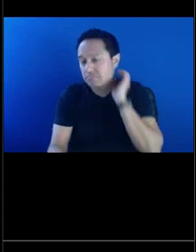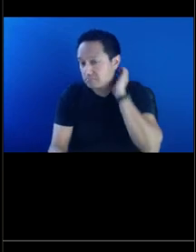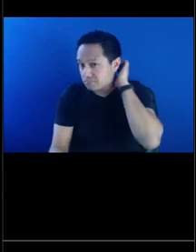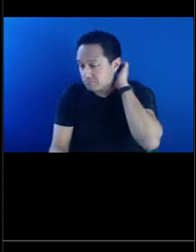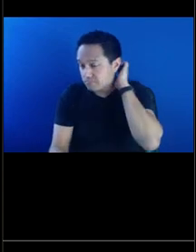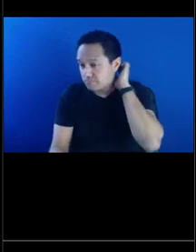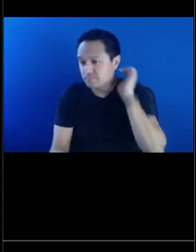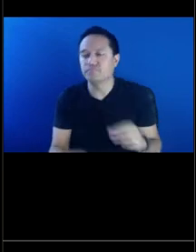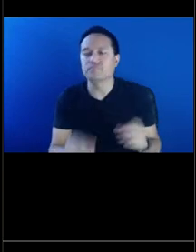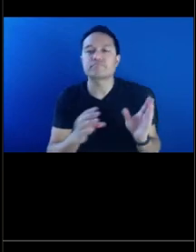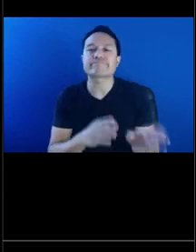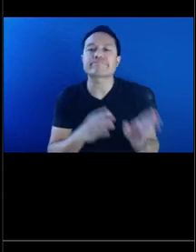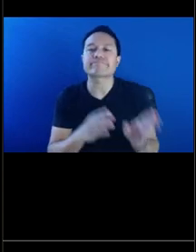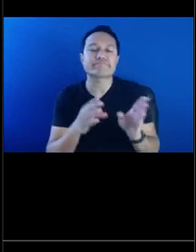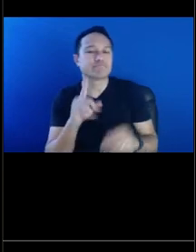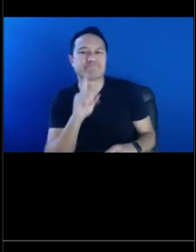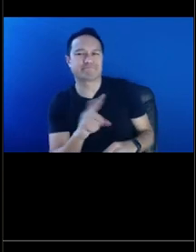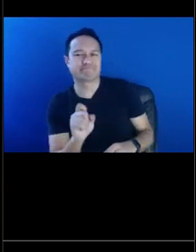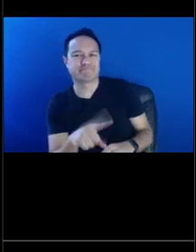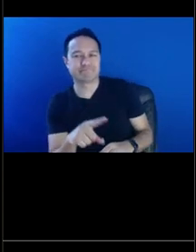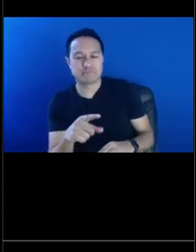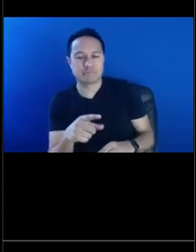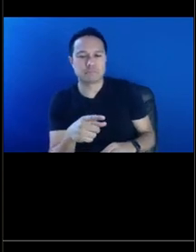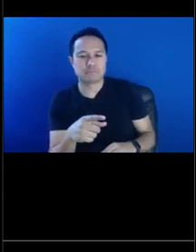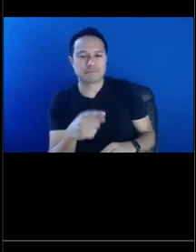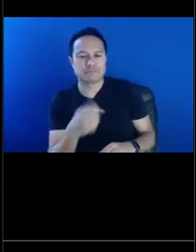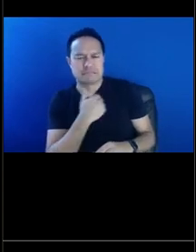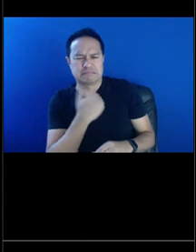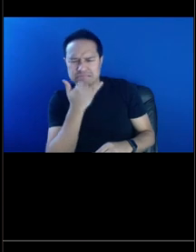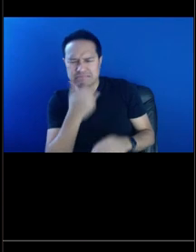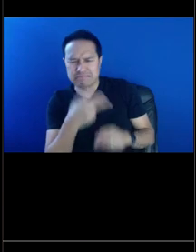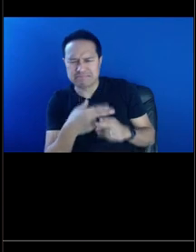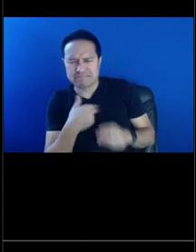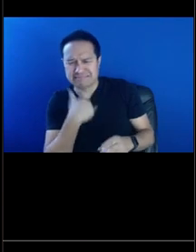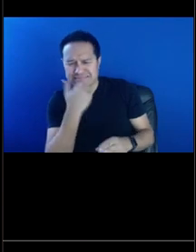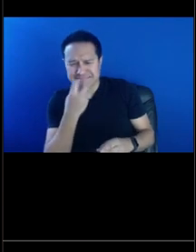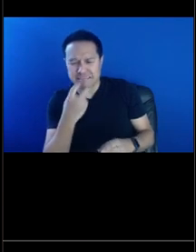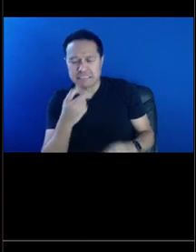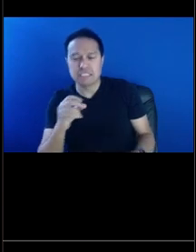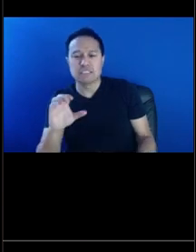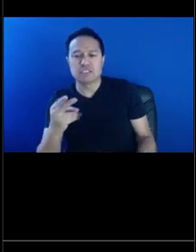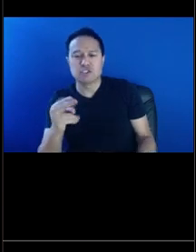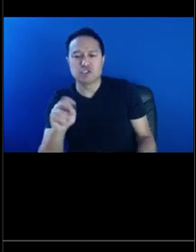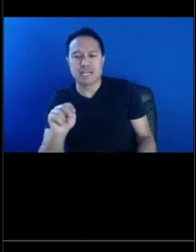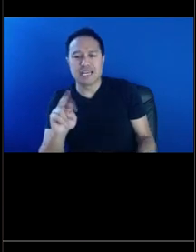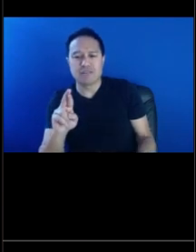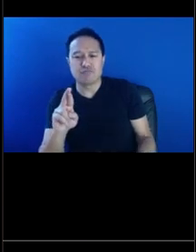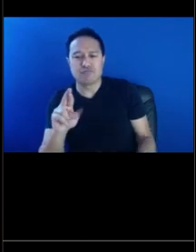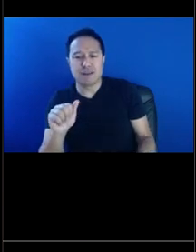the question. Again, I apologize if I mispronounce your name, but I think it's Chenrey. Where do they sleep?